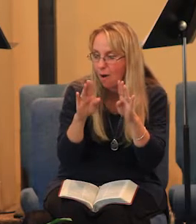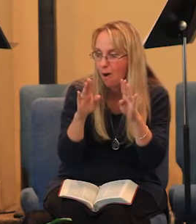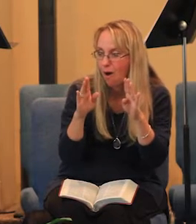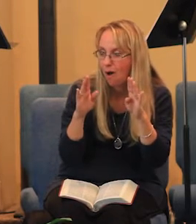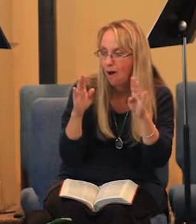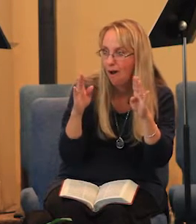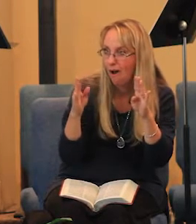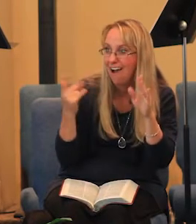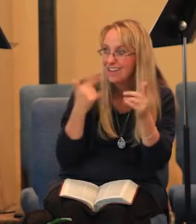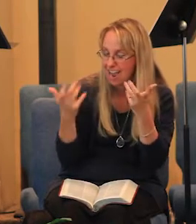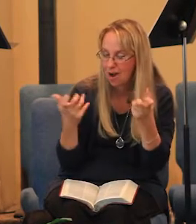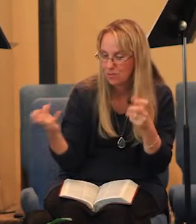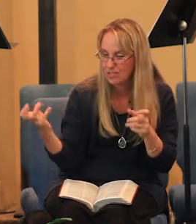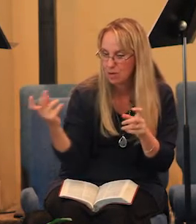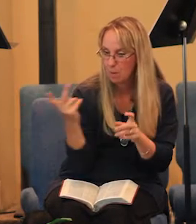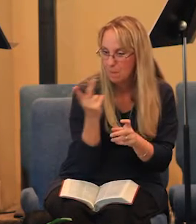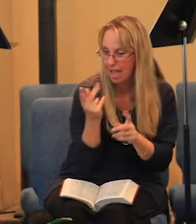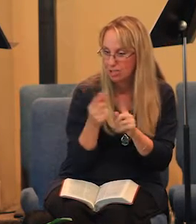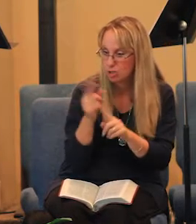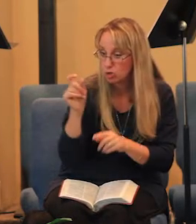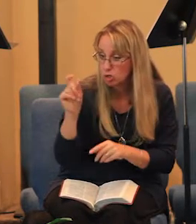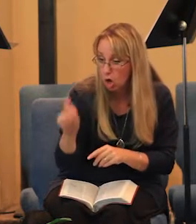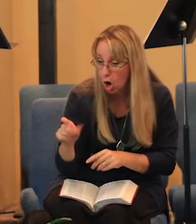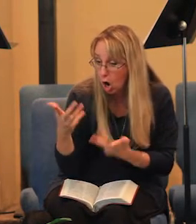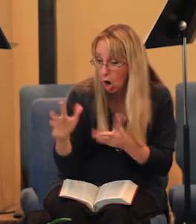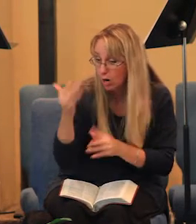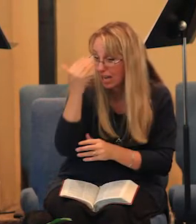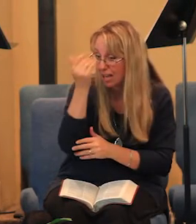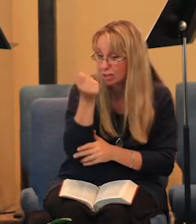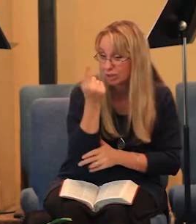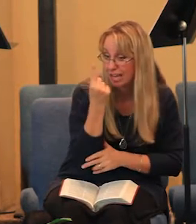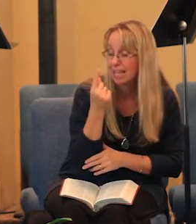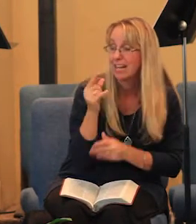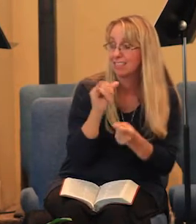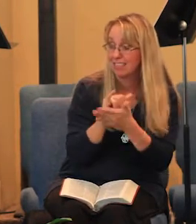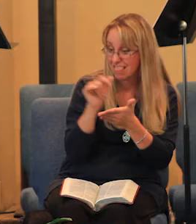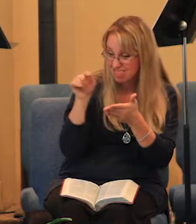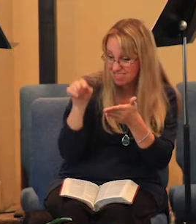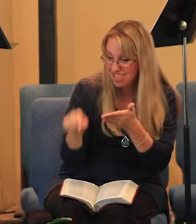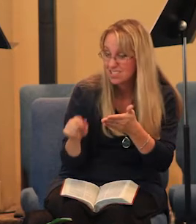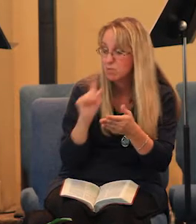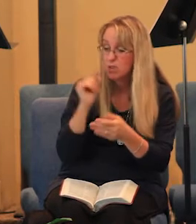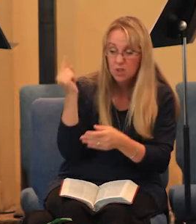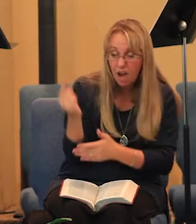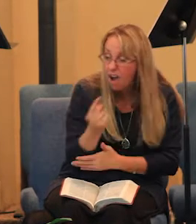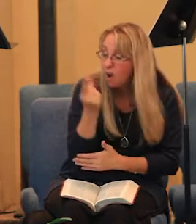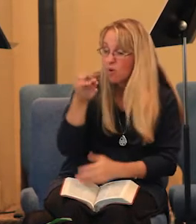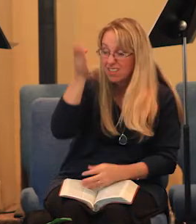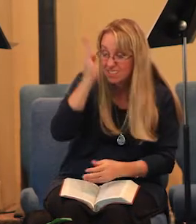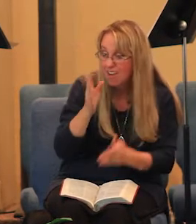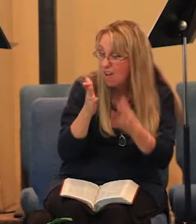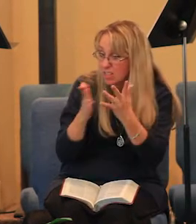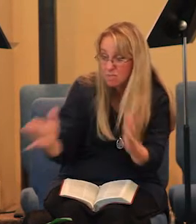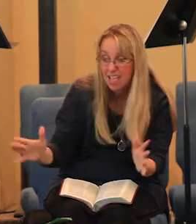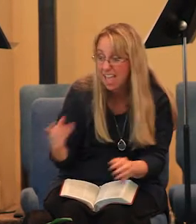take you back to what you should already understand, is that this was always God's plan.